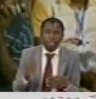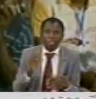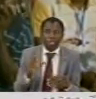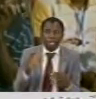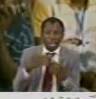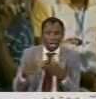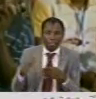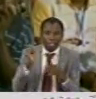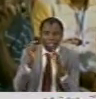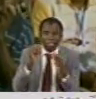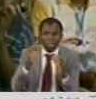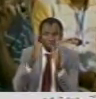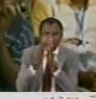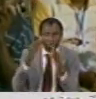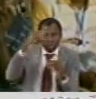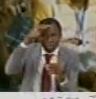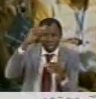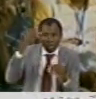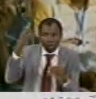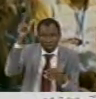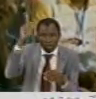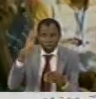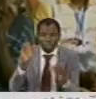that pains in the hip anymore.